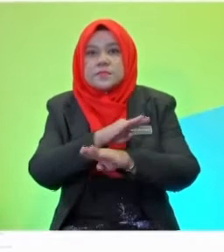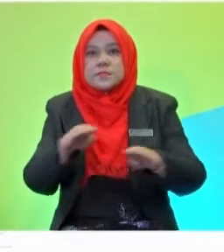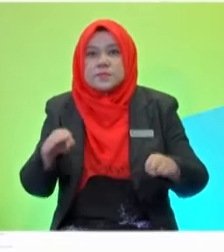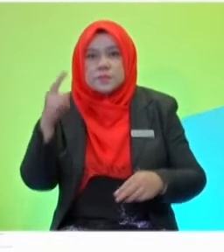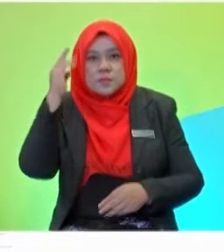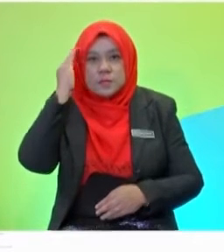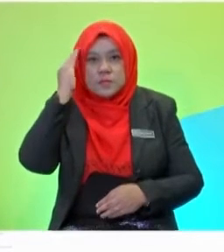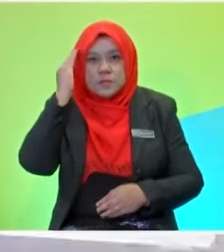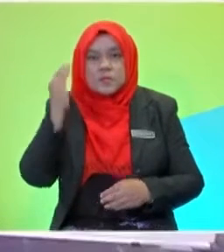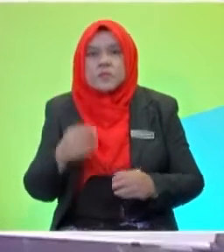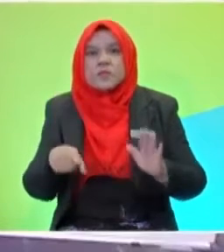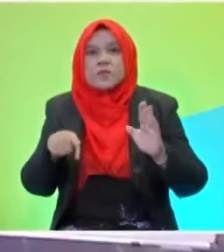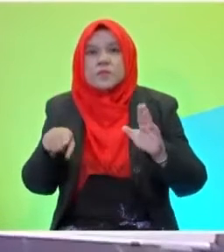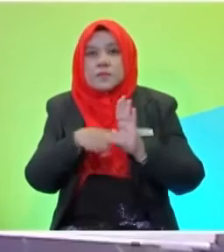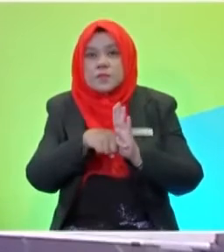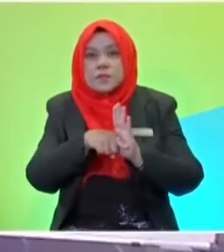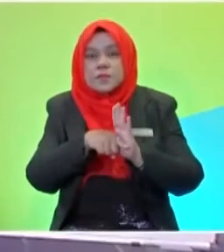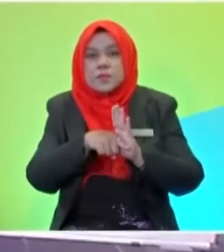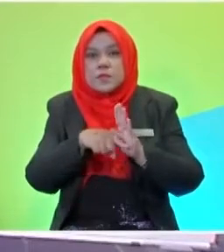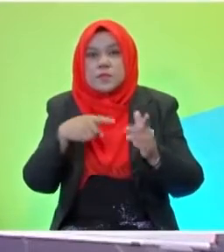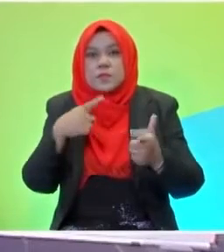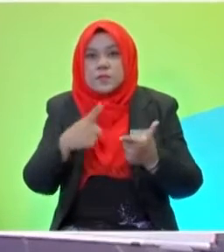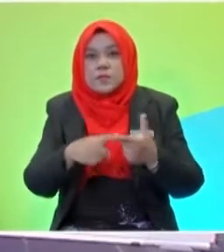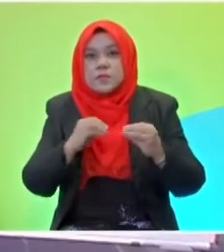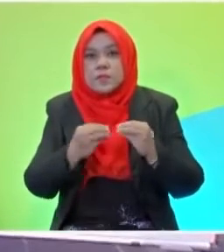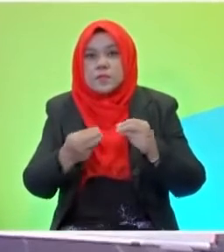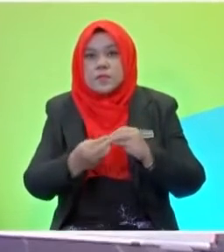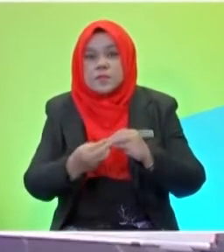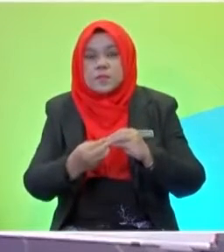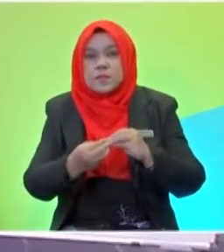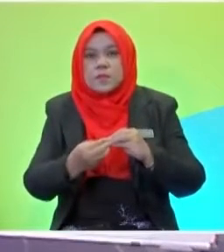in subtraction, if you want to find the second number, usually in